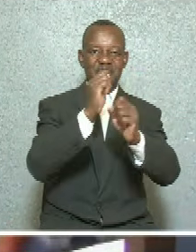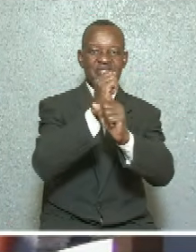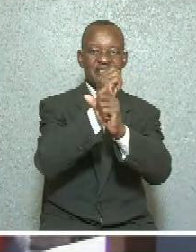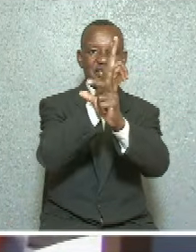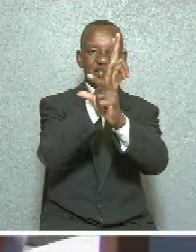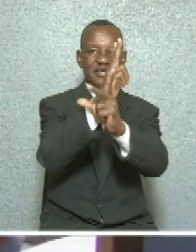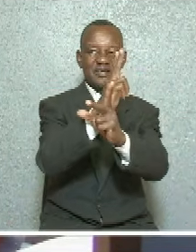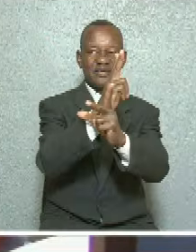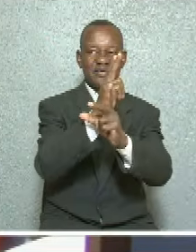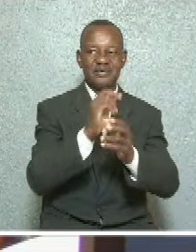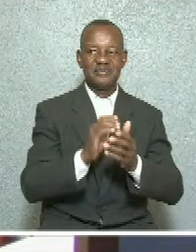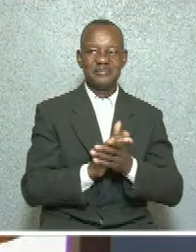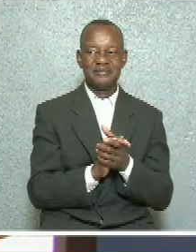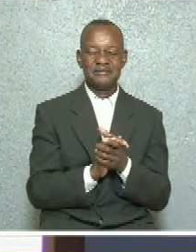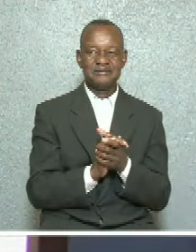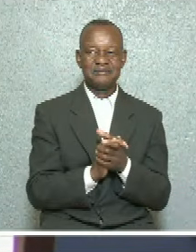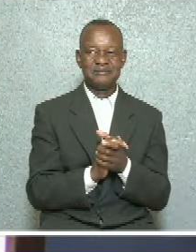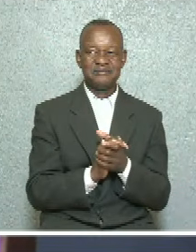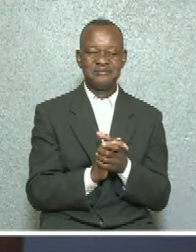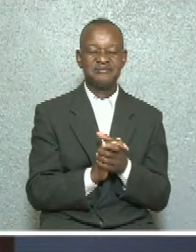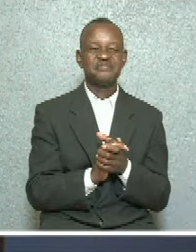so much.